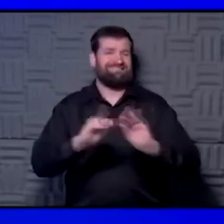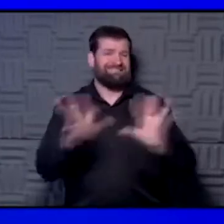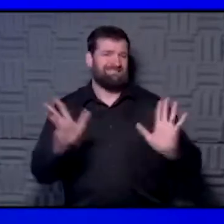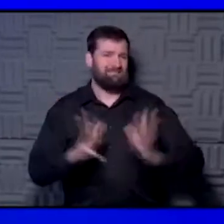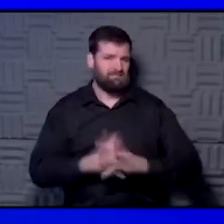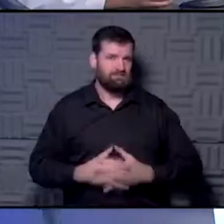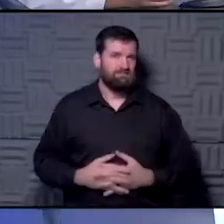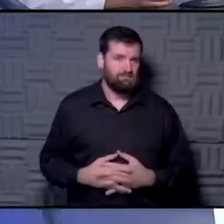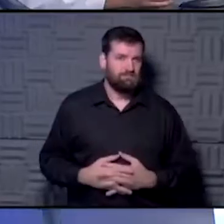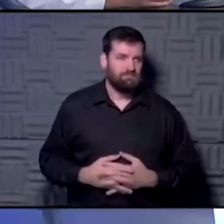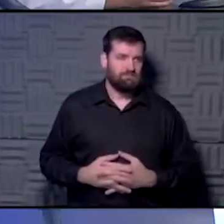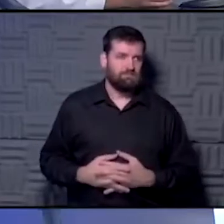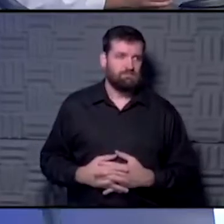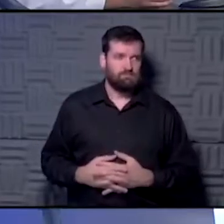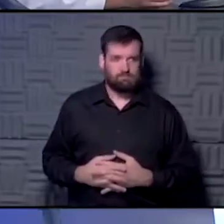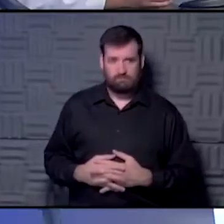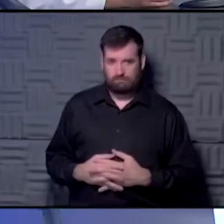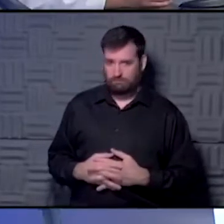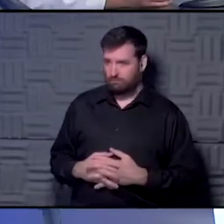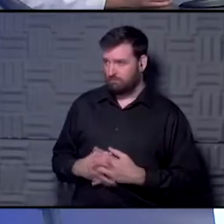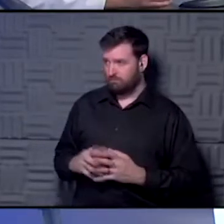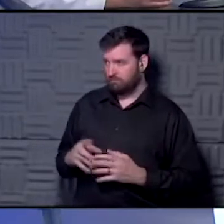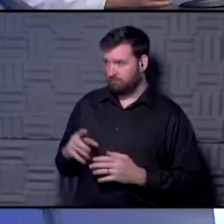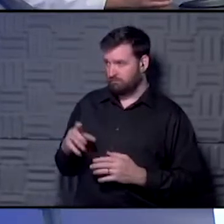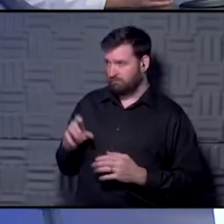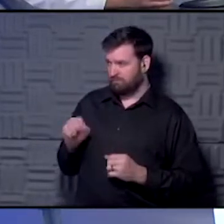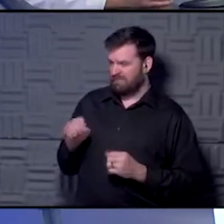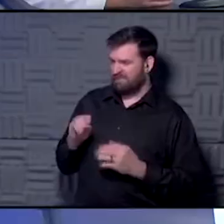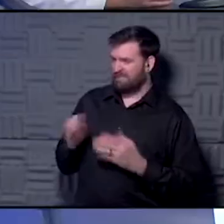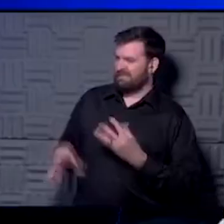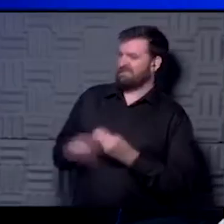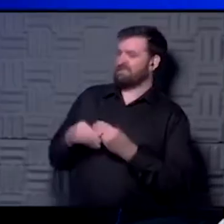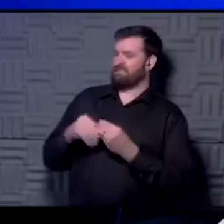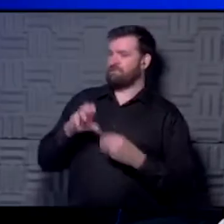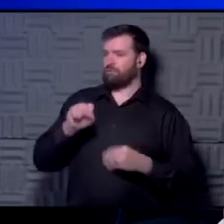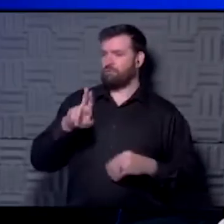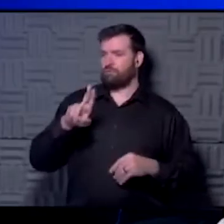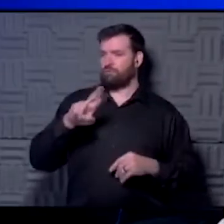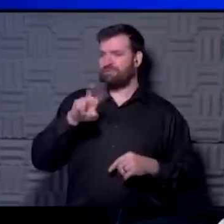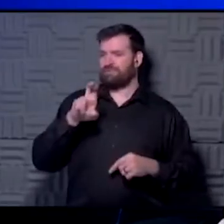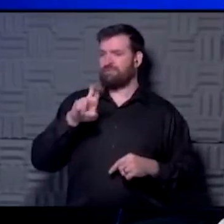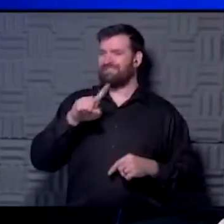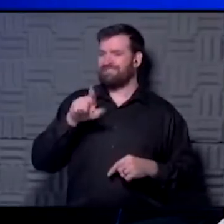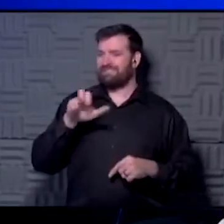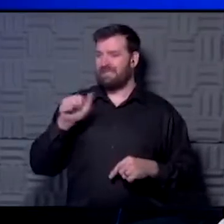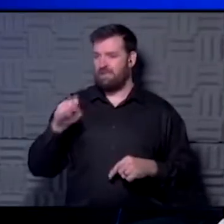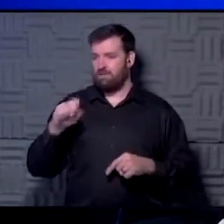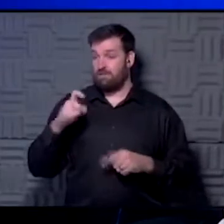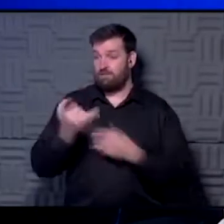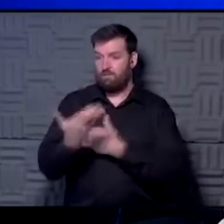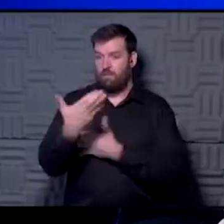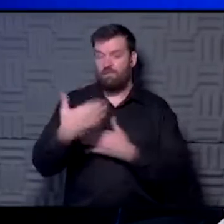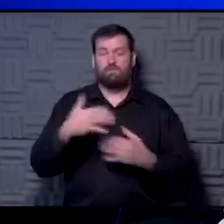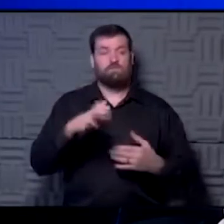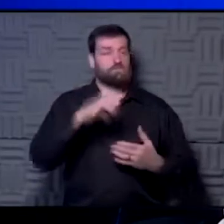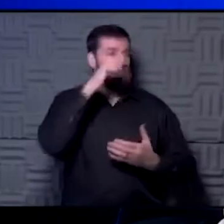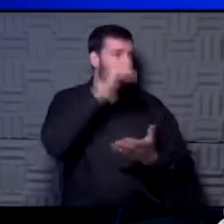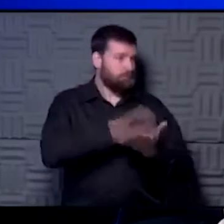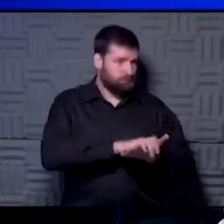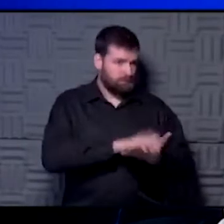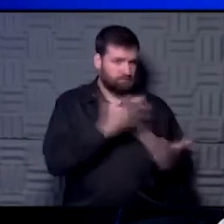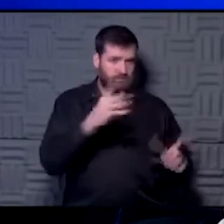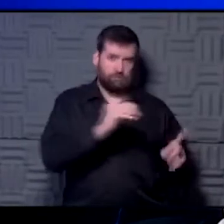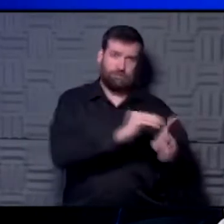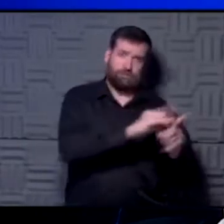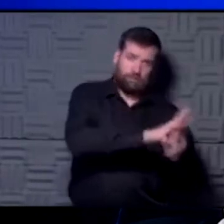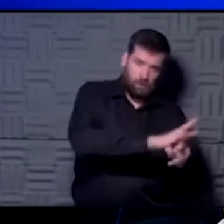transparency. Can we squeeze in a related question from Suzanne? Please. From this morning. She says that her husband was exposed